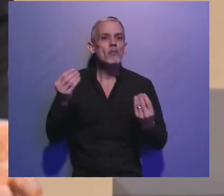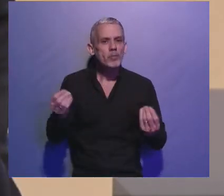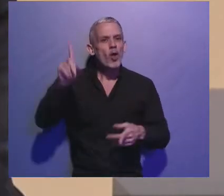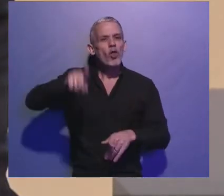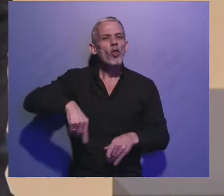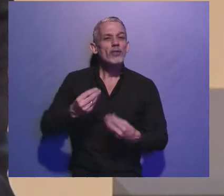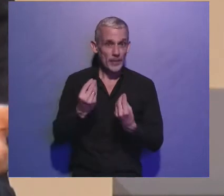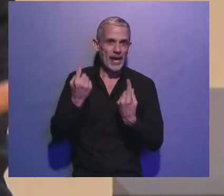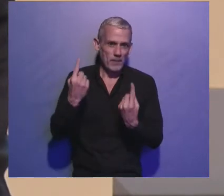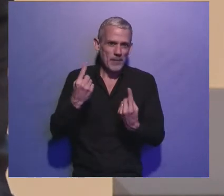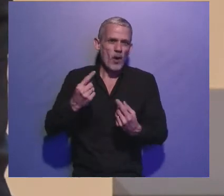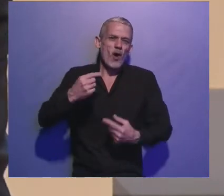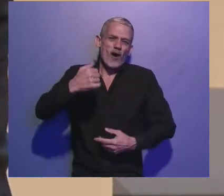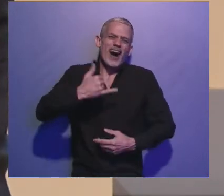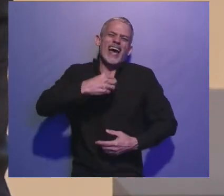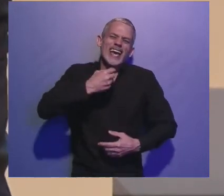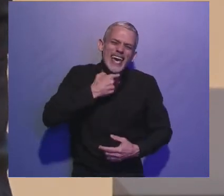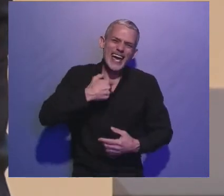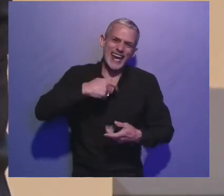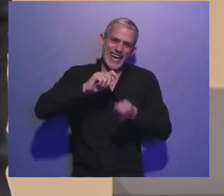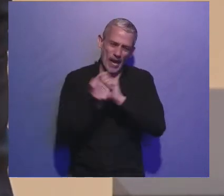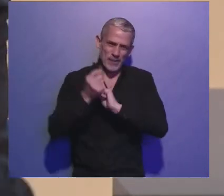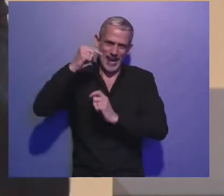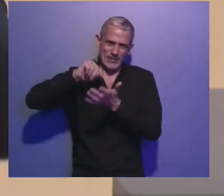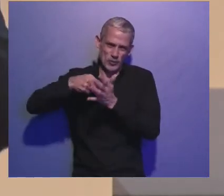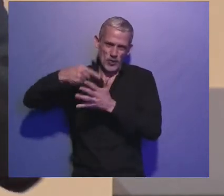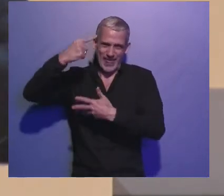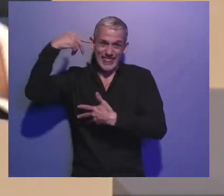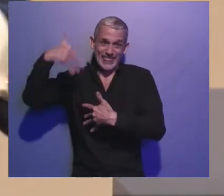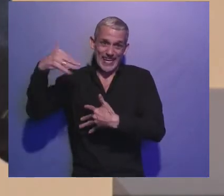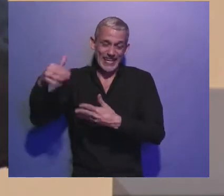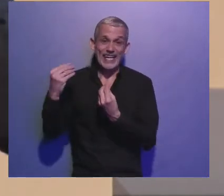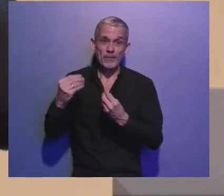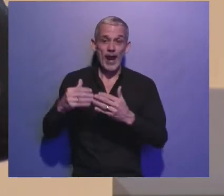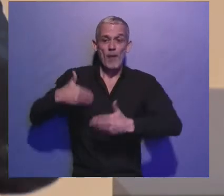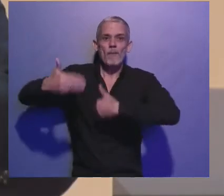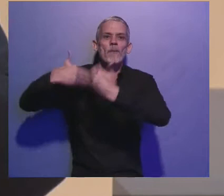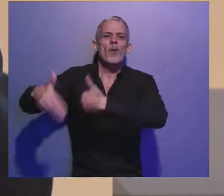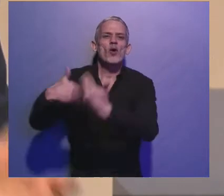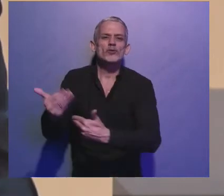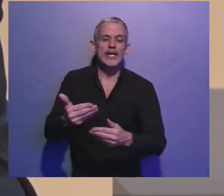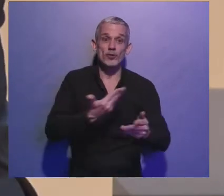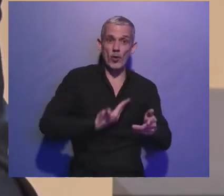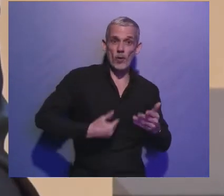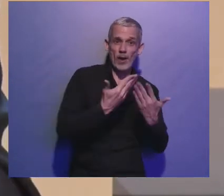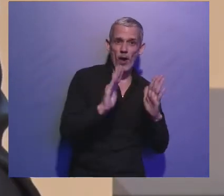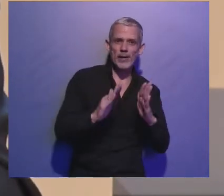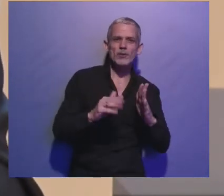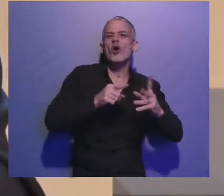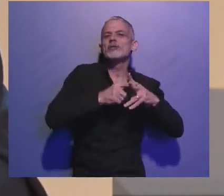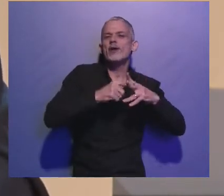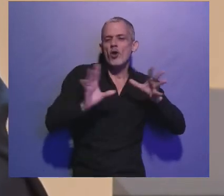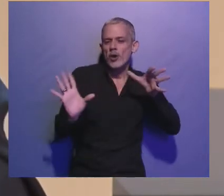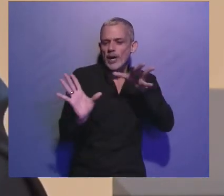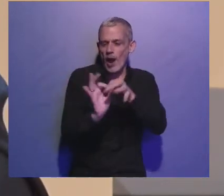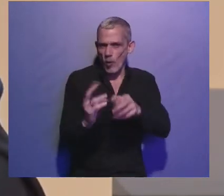implemented in Open Sao Paulo are, in a way, an indication of this intention. Sao Paulo has to be a